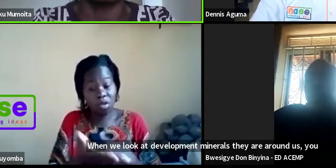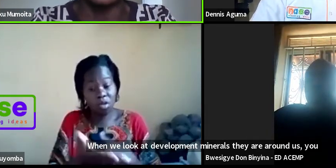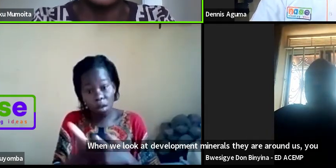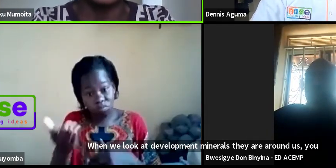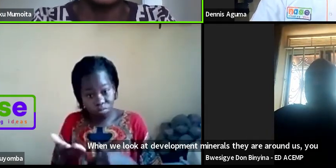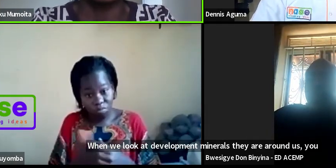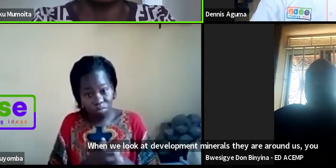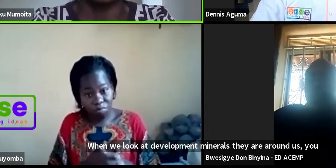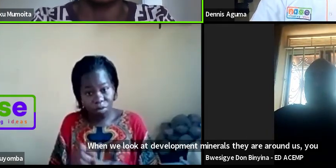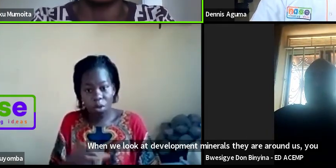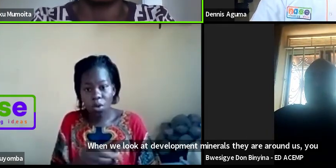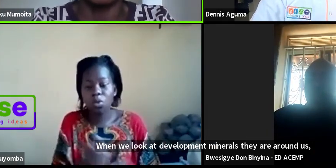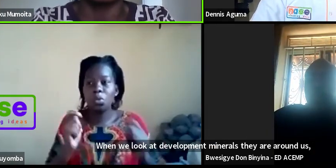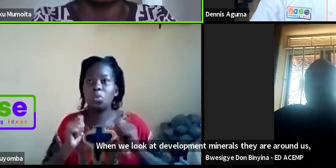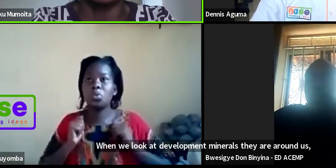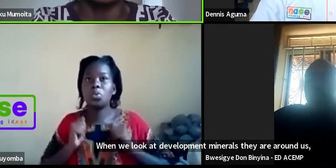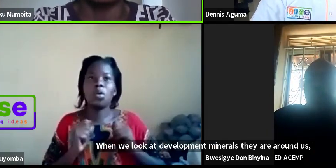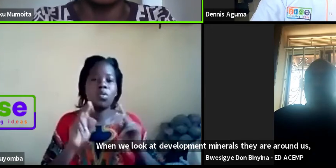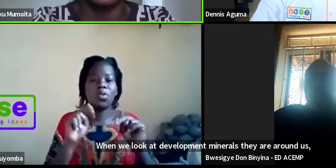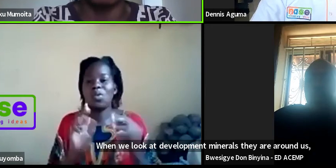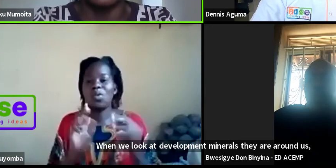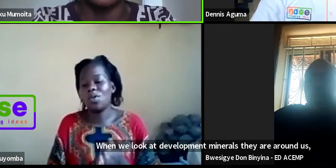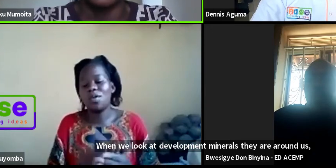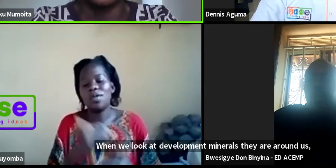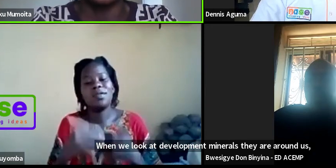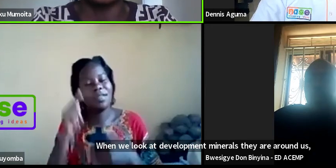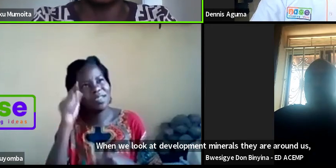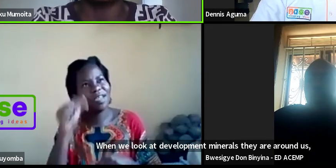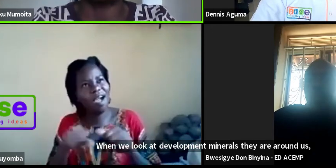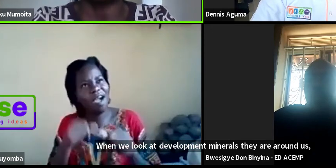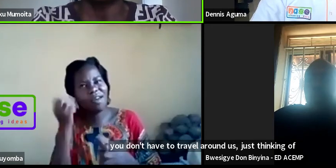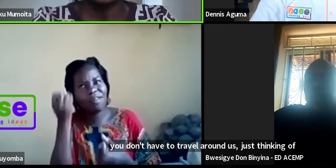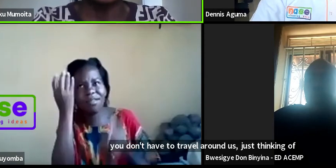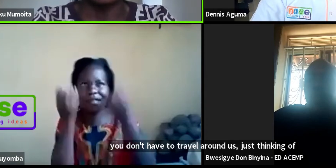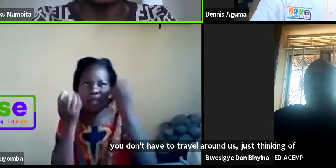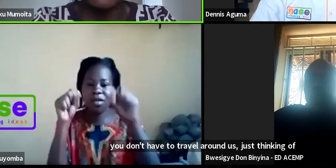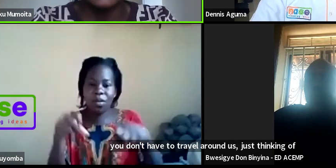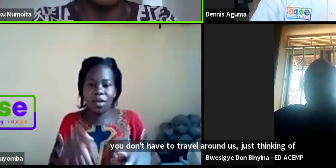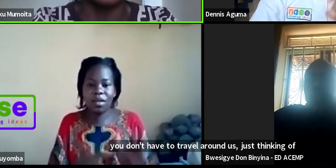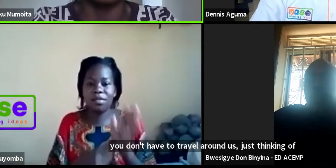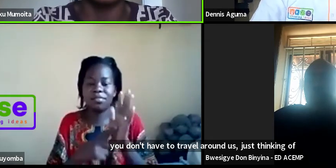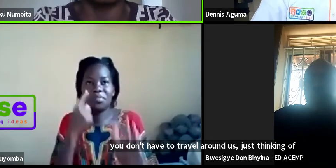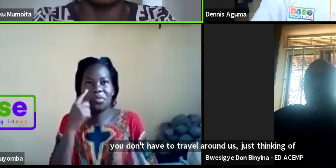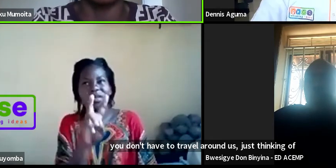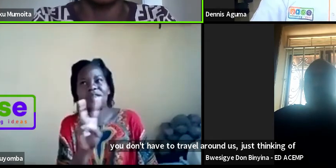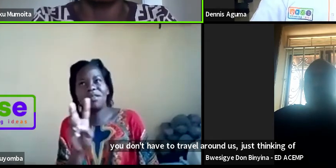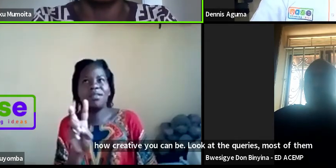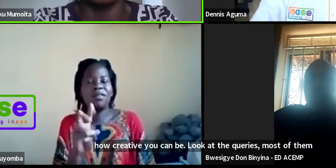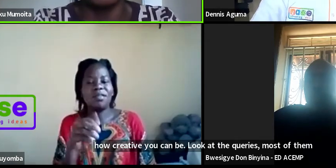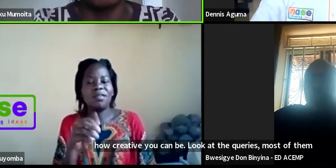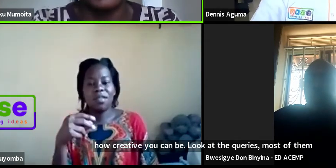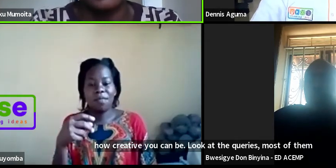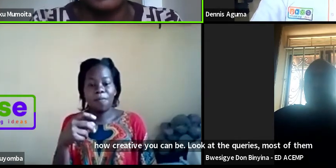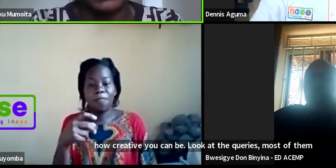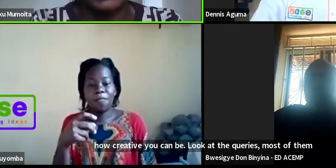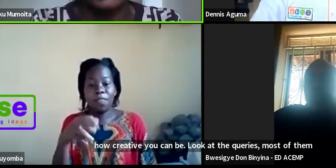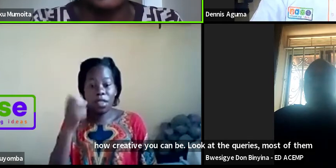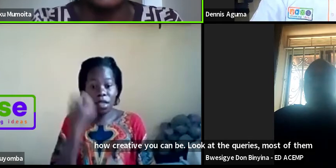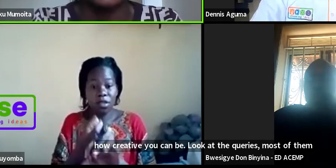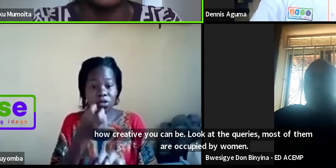are around us. Just thinking of how creative you can be. Look at the quarries. Most of them are occupied by